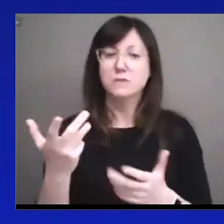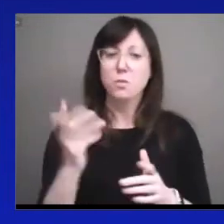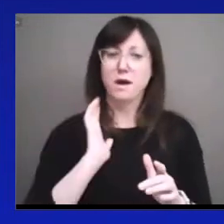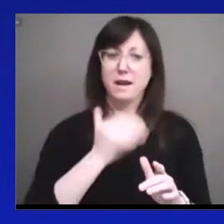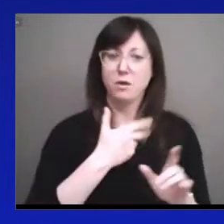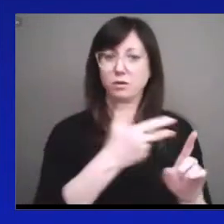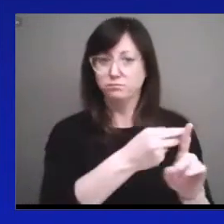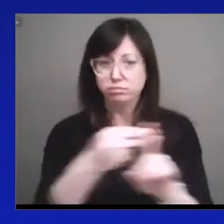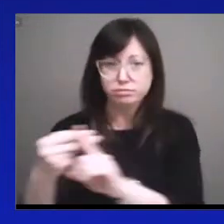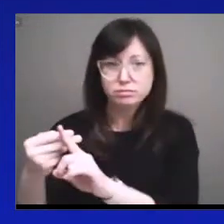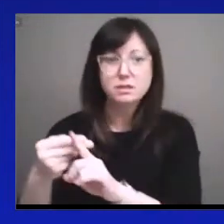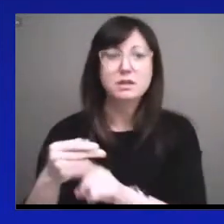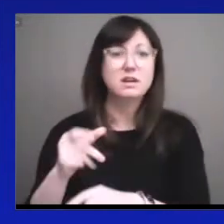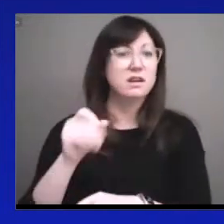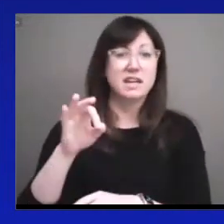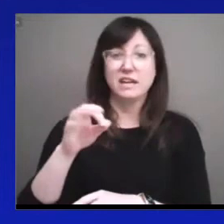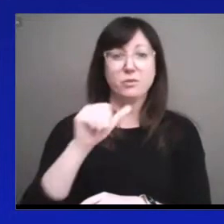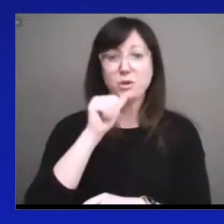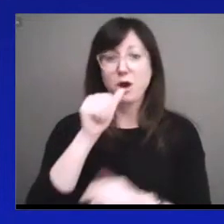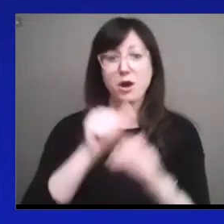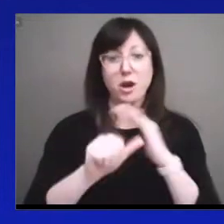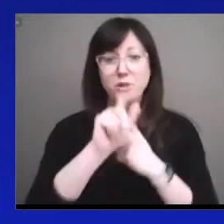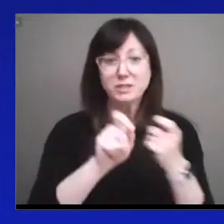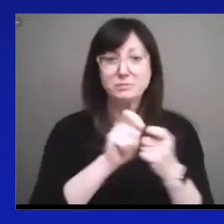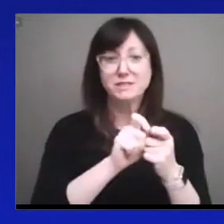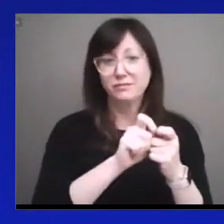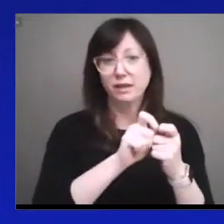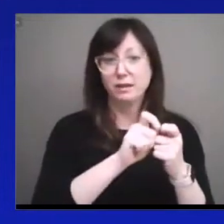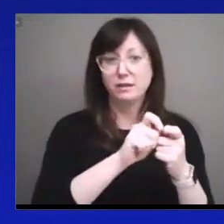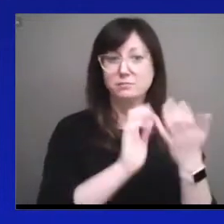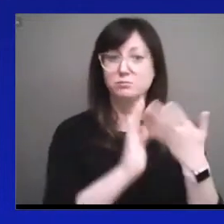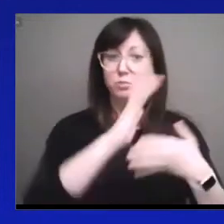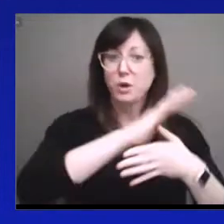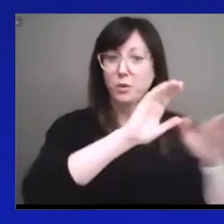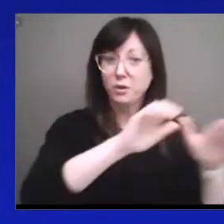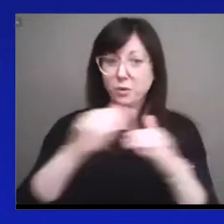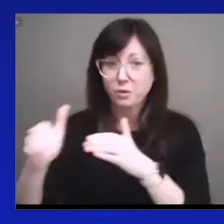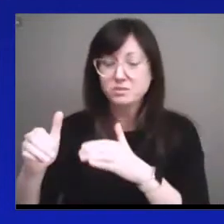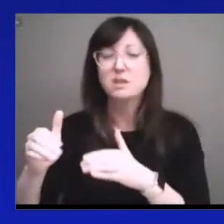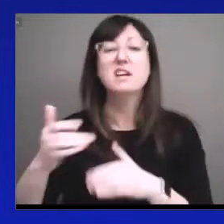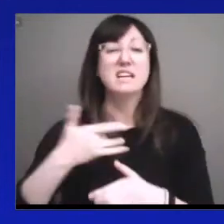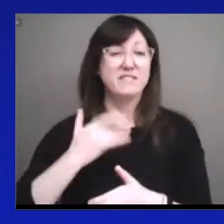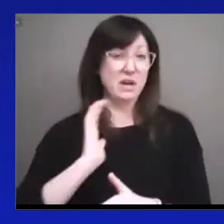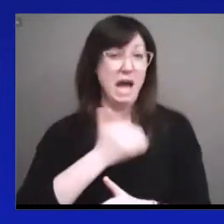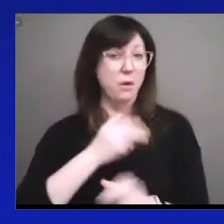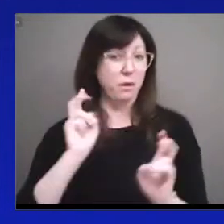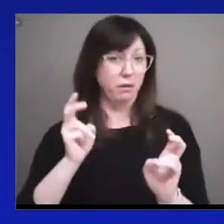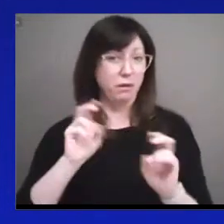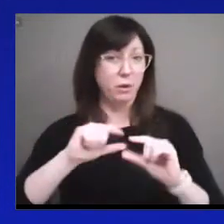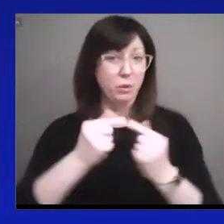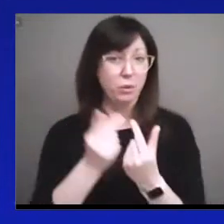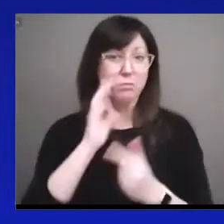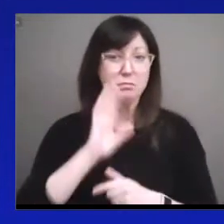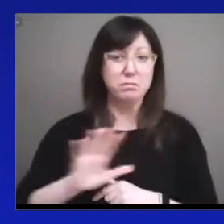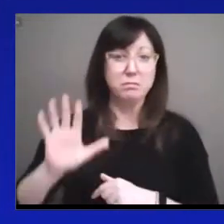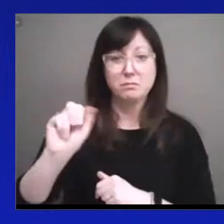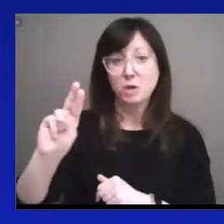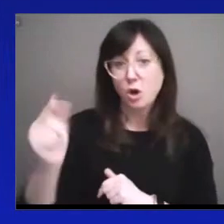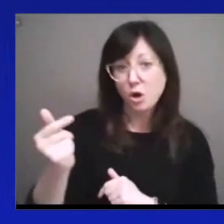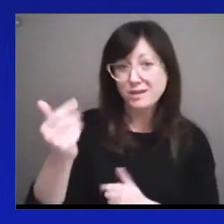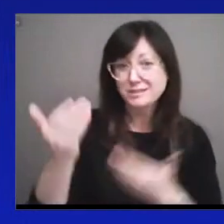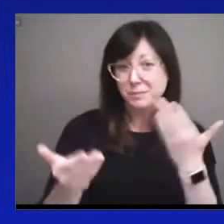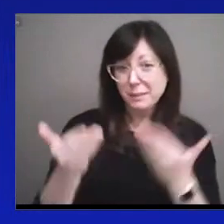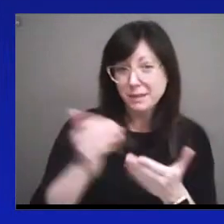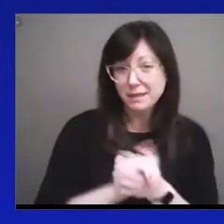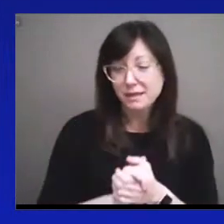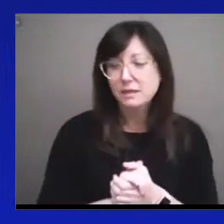vaccines. If we don't fall in one of the categories, we're looking at sometime in August. But that said,